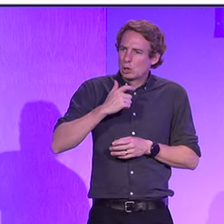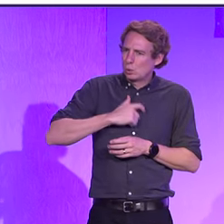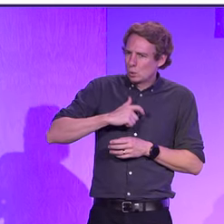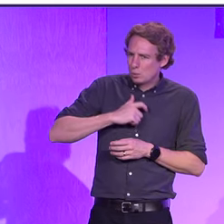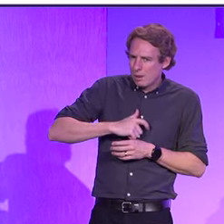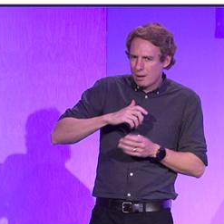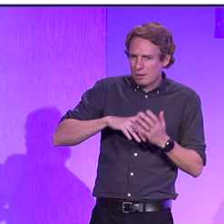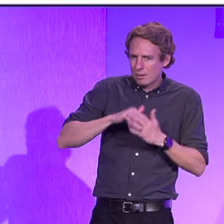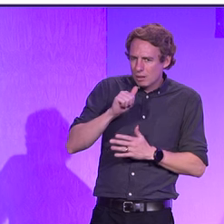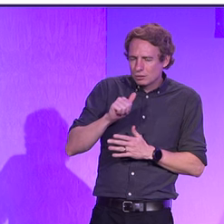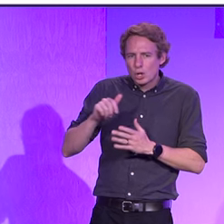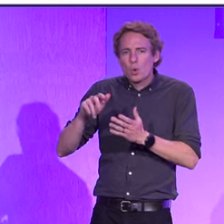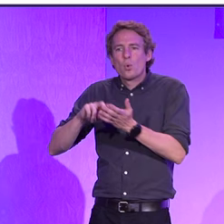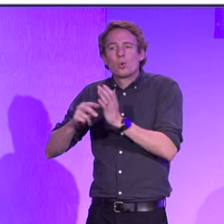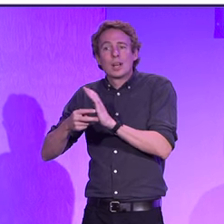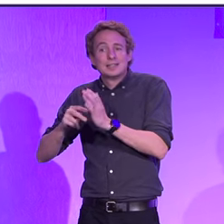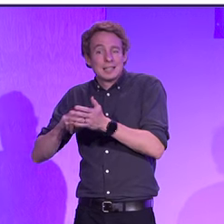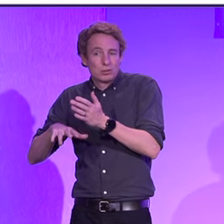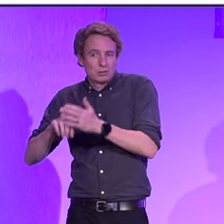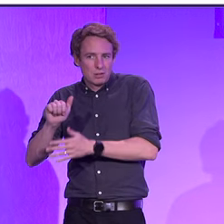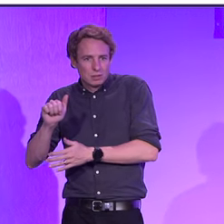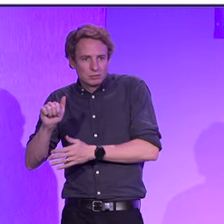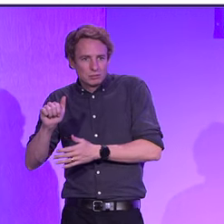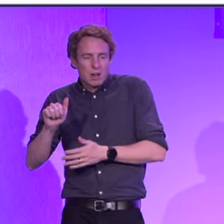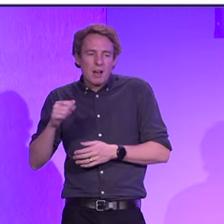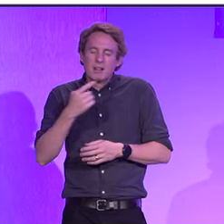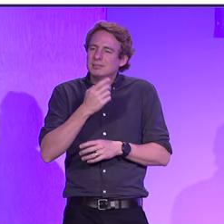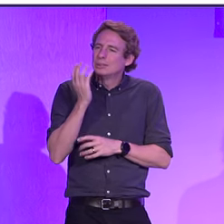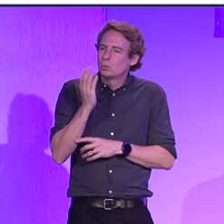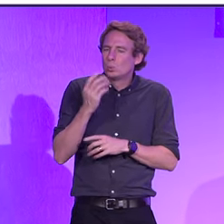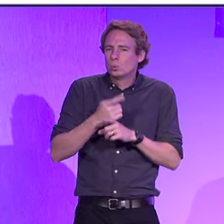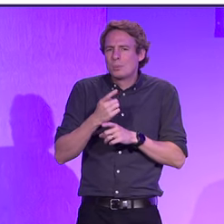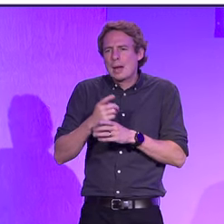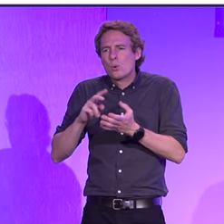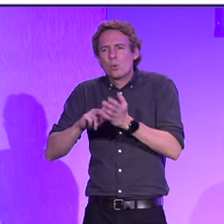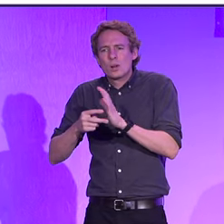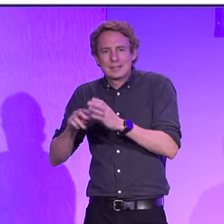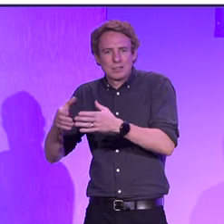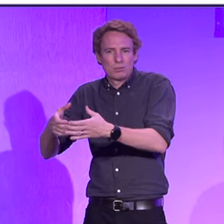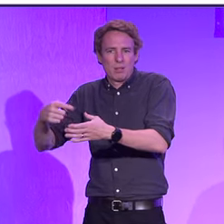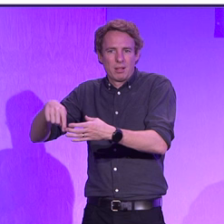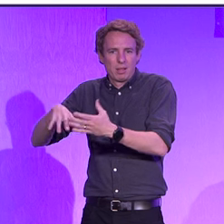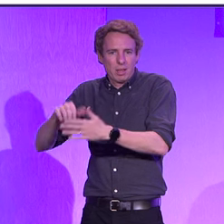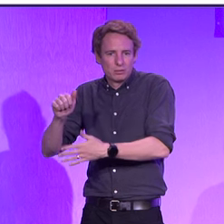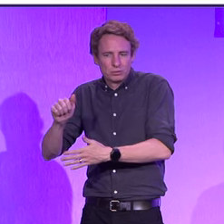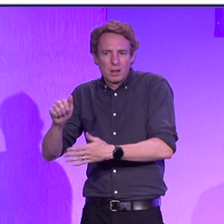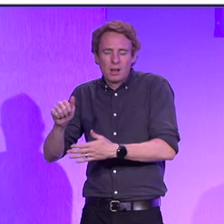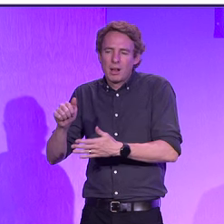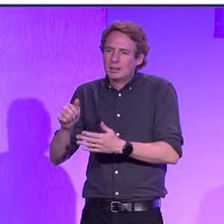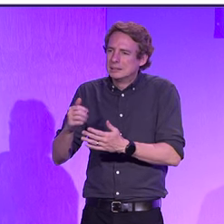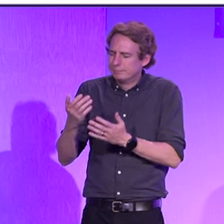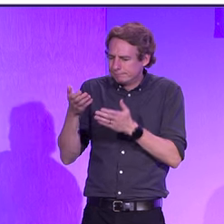culture within your organization is very different. And if you have a chance to check out Mandy's talk, she kind of goes into the organizational